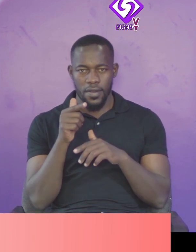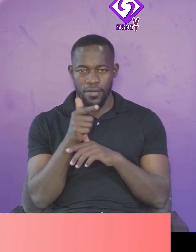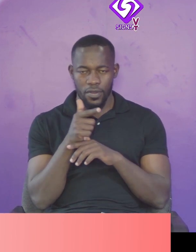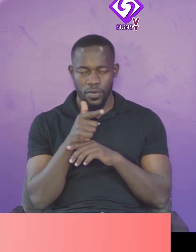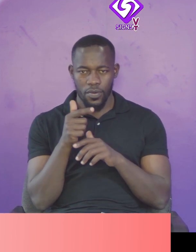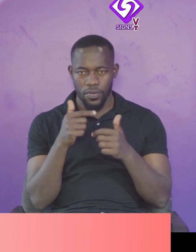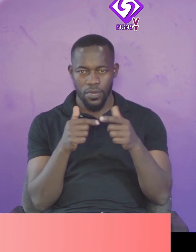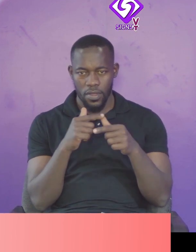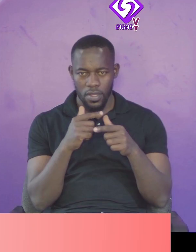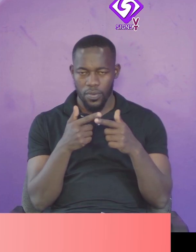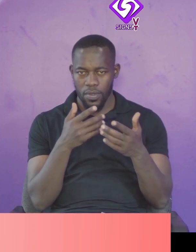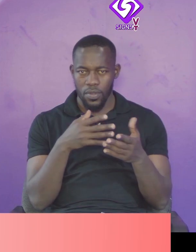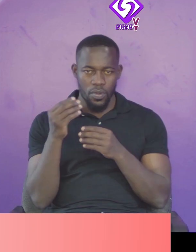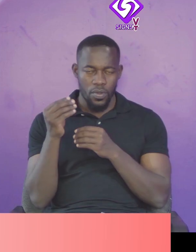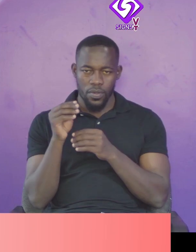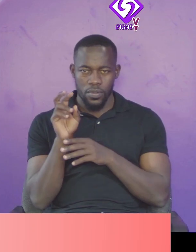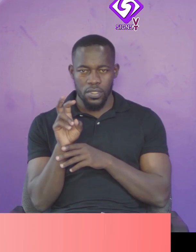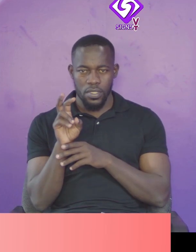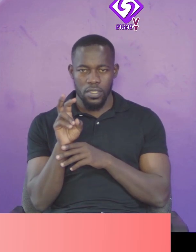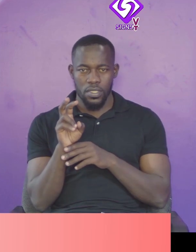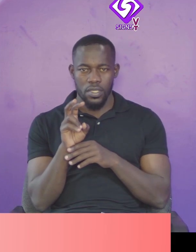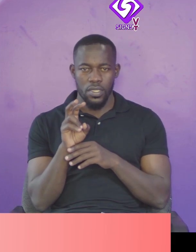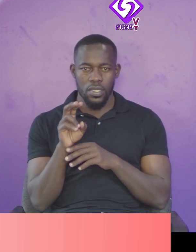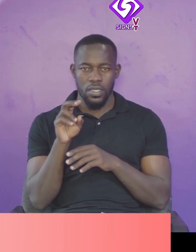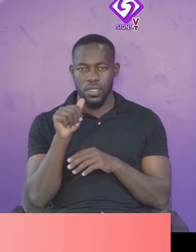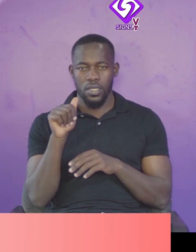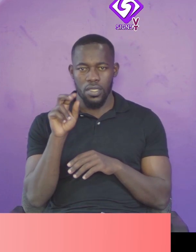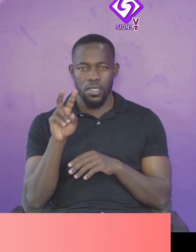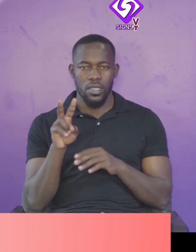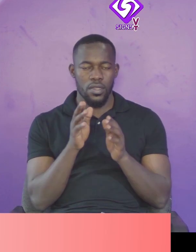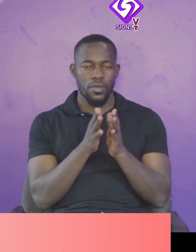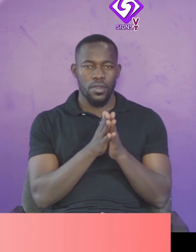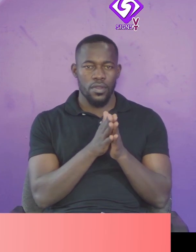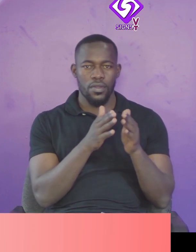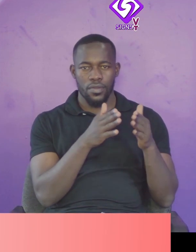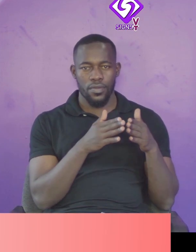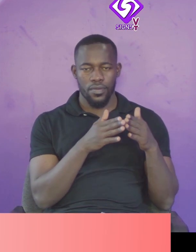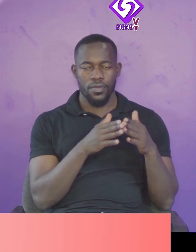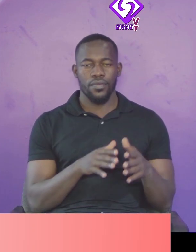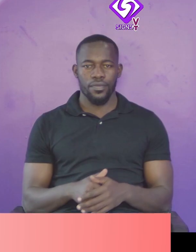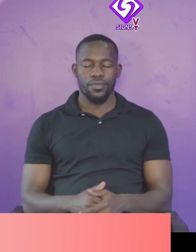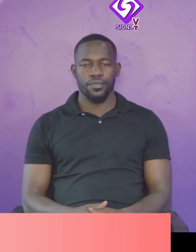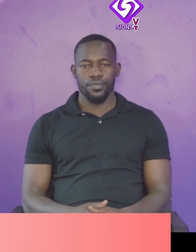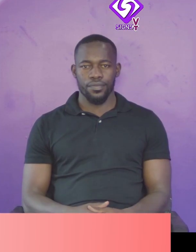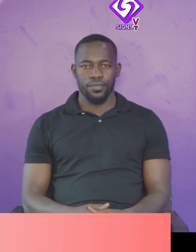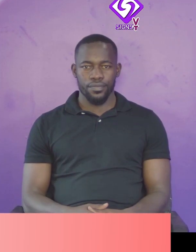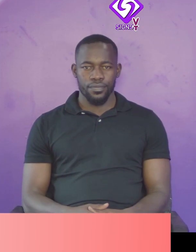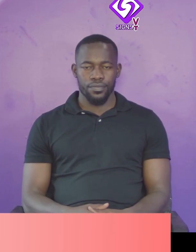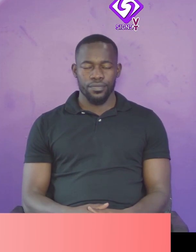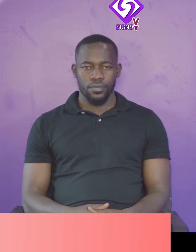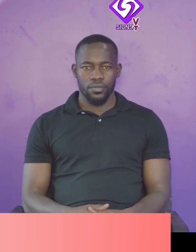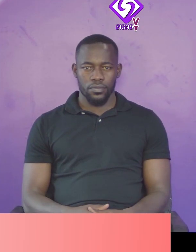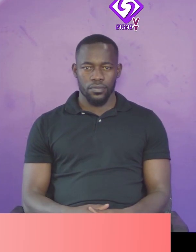end and go to watch Aston Villa versus Arsenal. Now, Arsenal